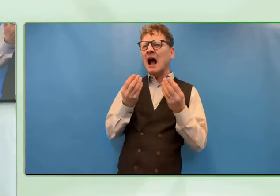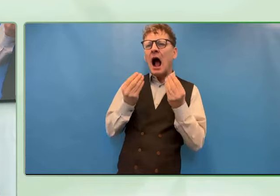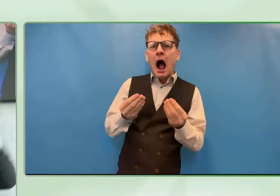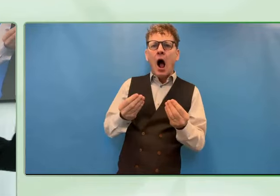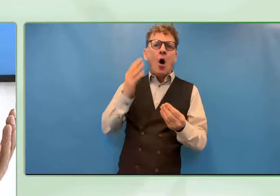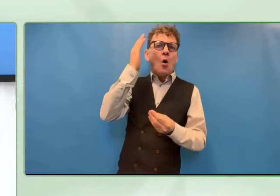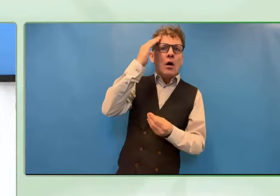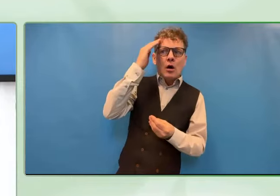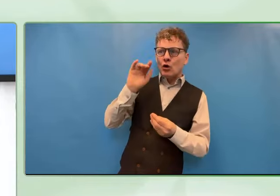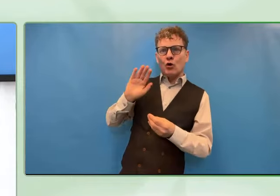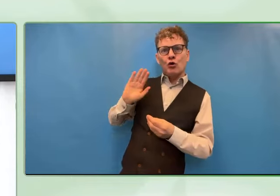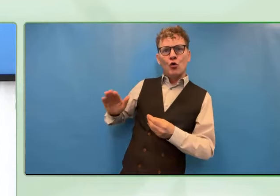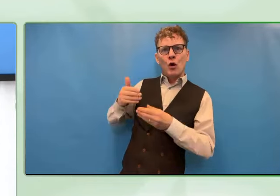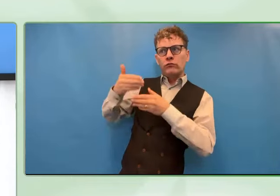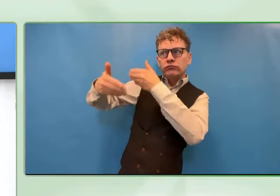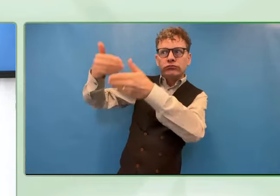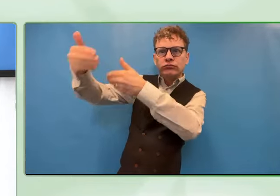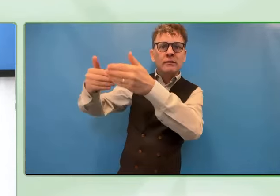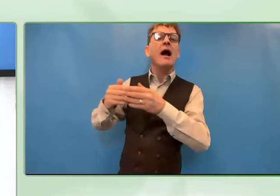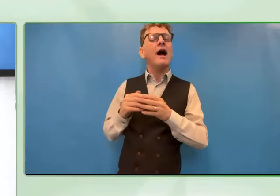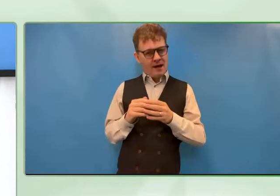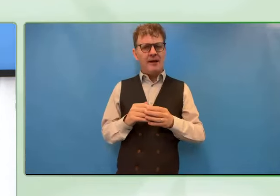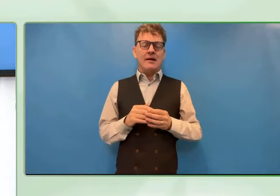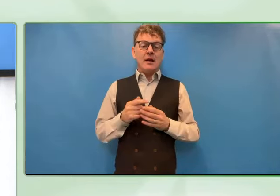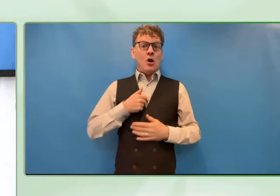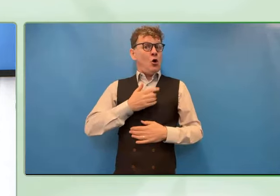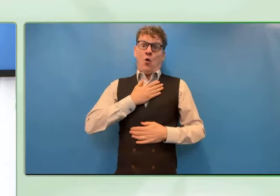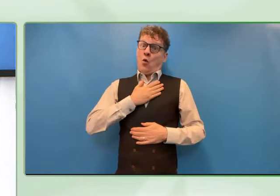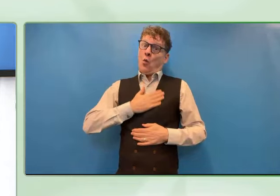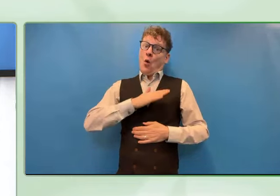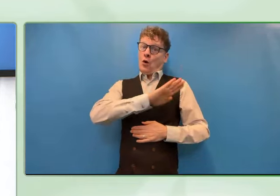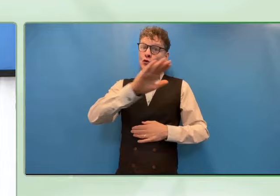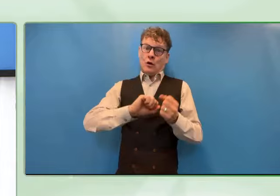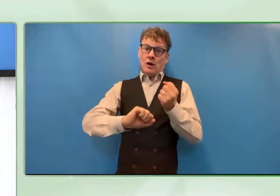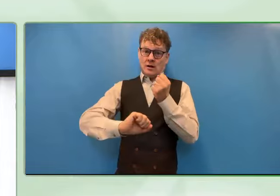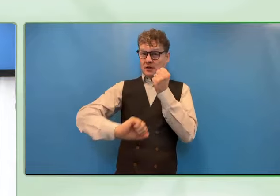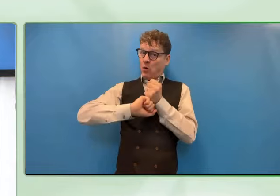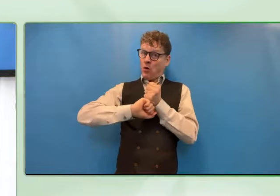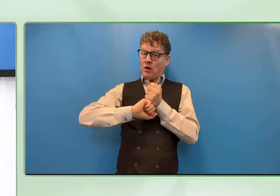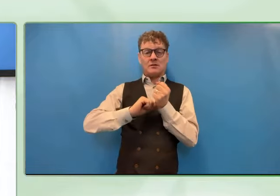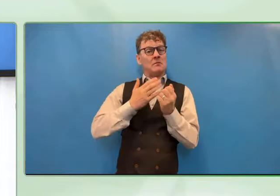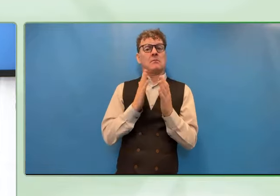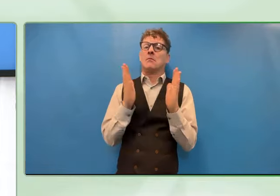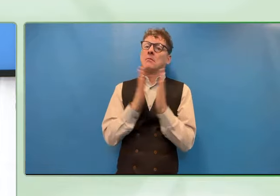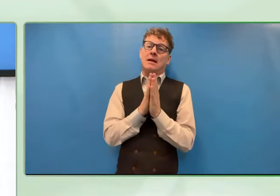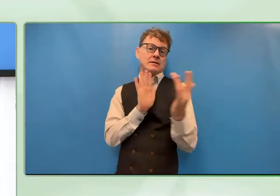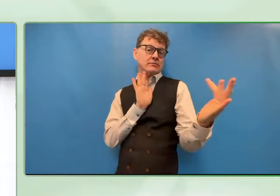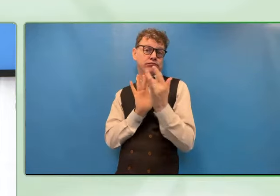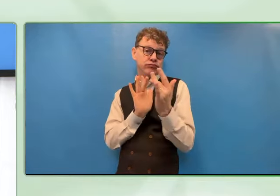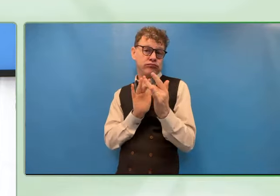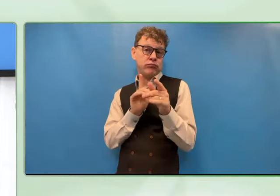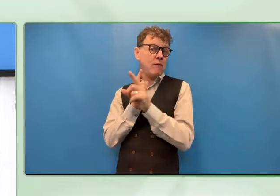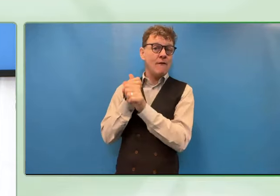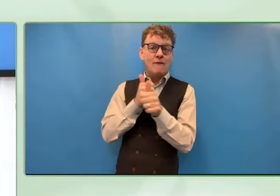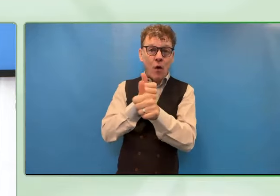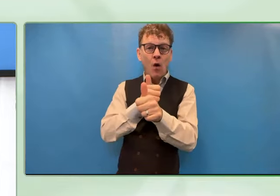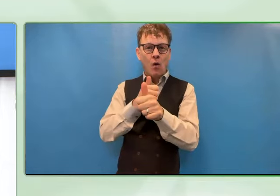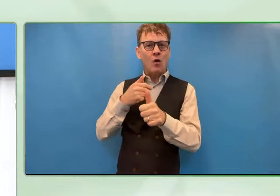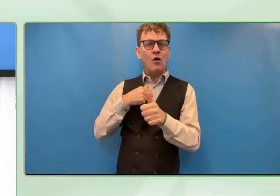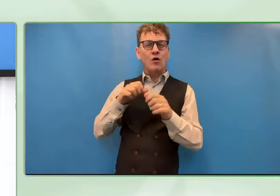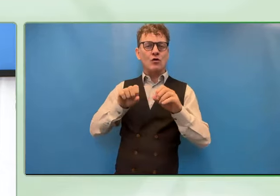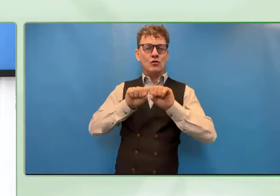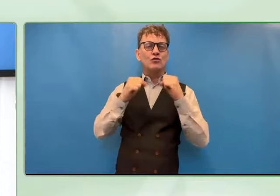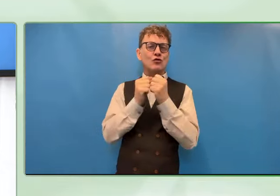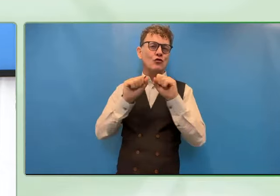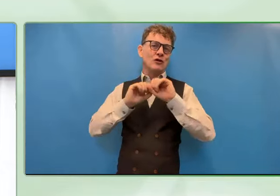on? We want your support, so please reach out to us and follow us on our social media handles. So if it is Instagram,